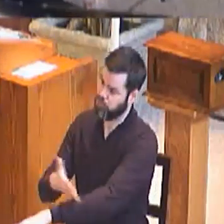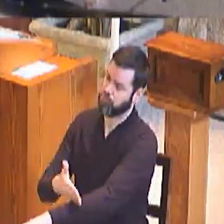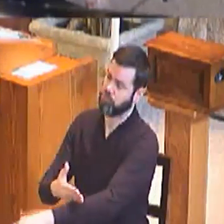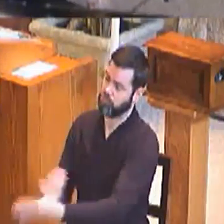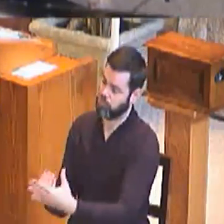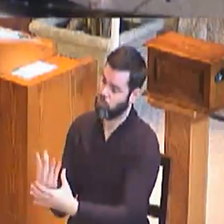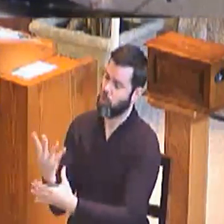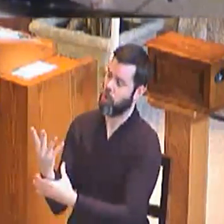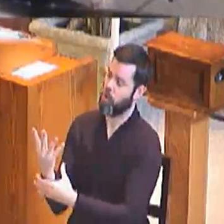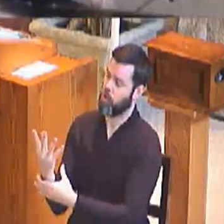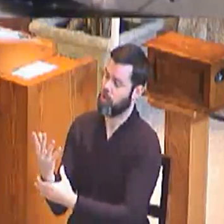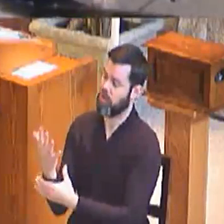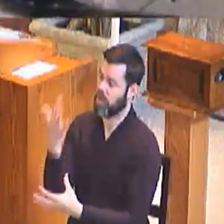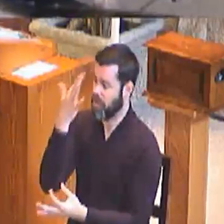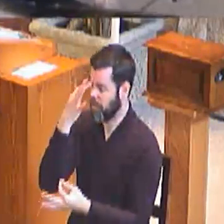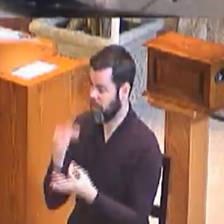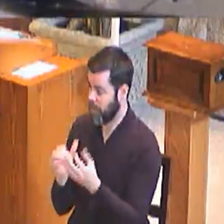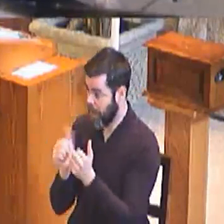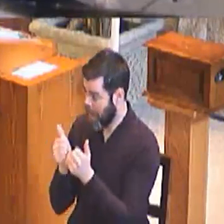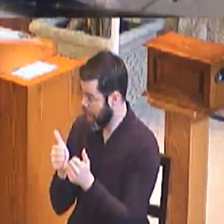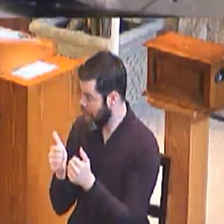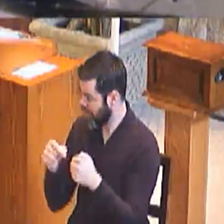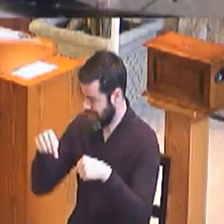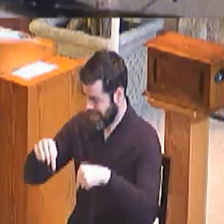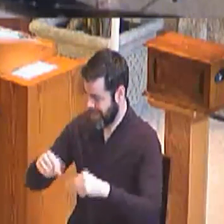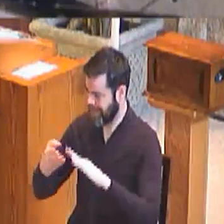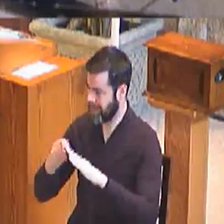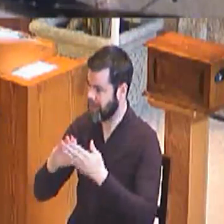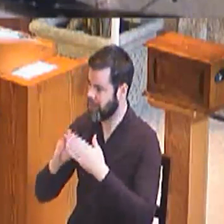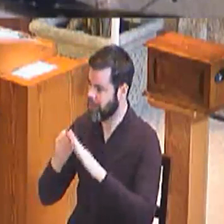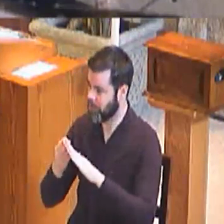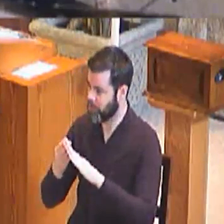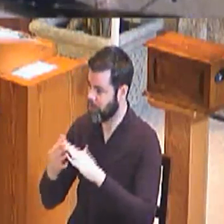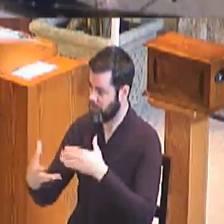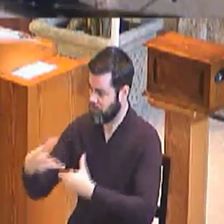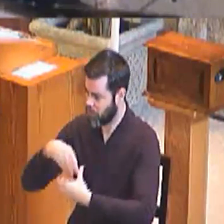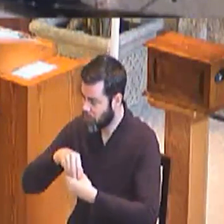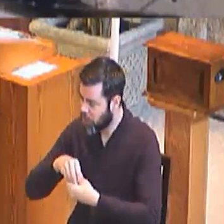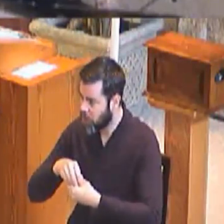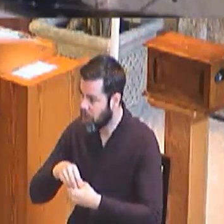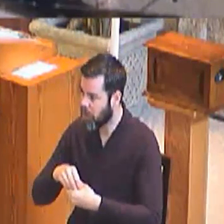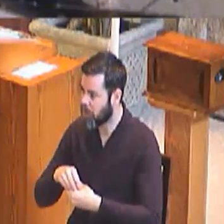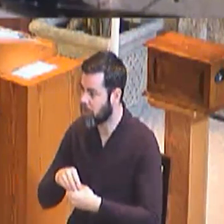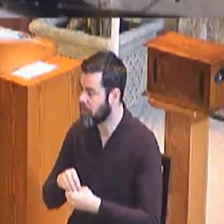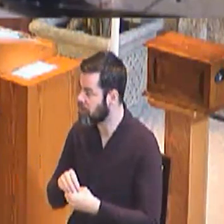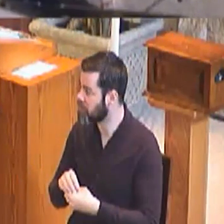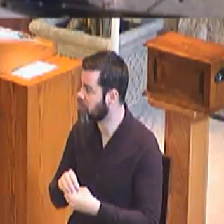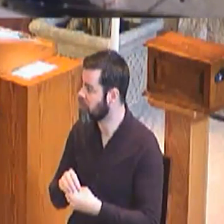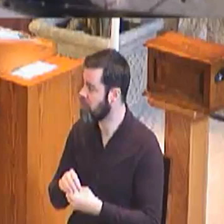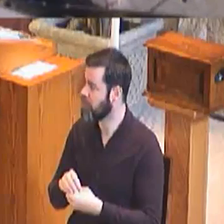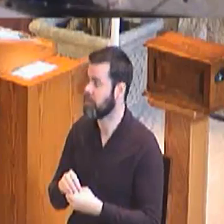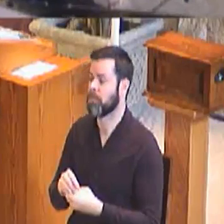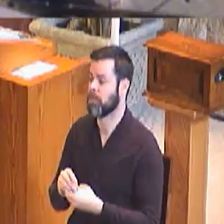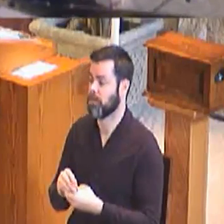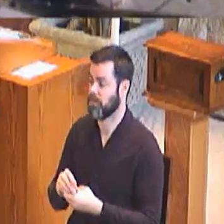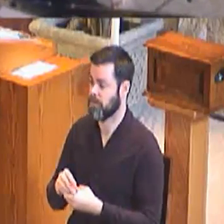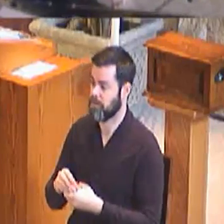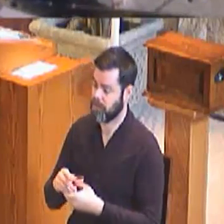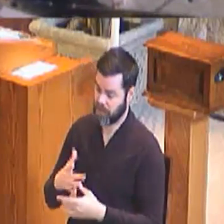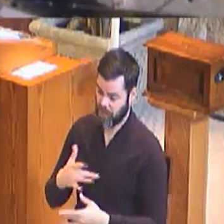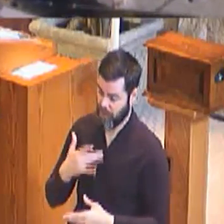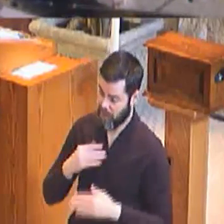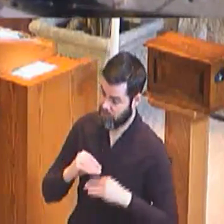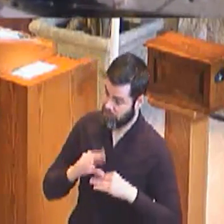do that through this community. You will experience some highs and some